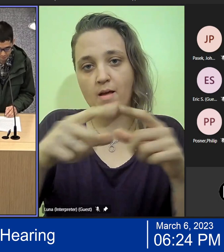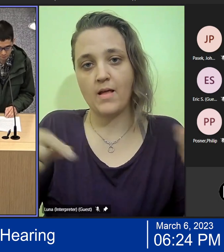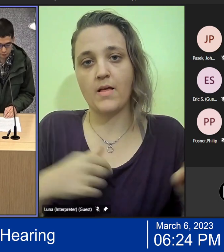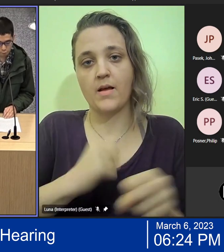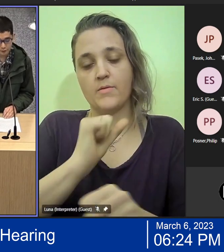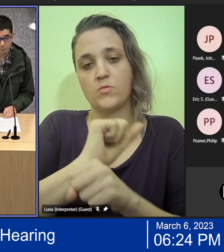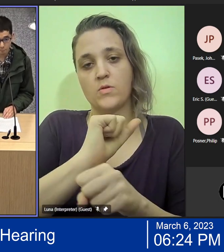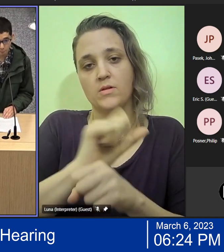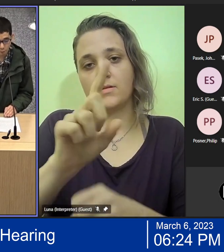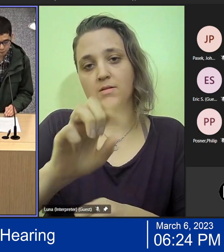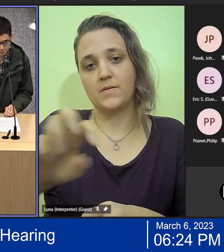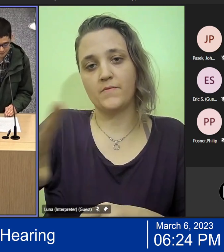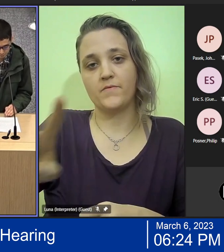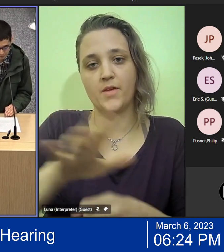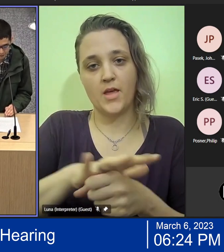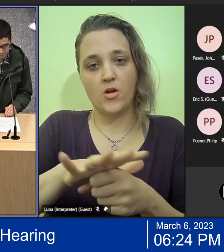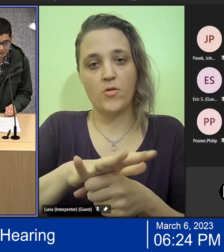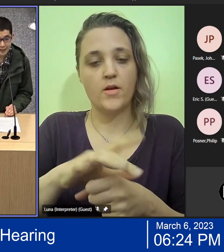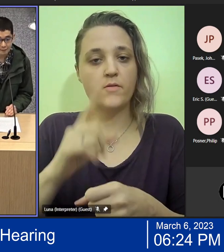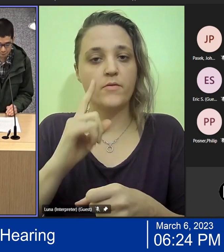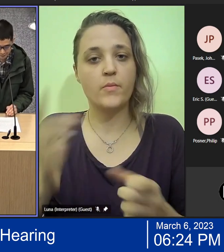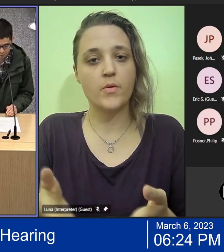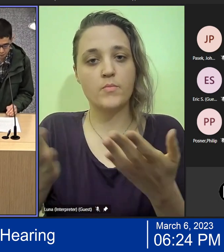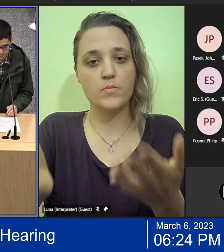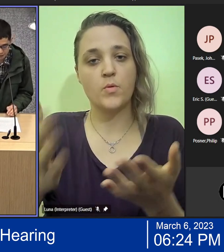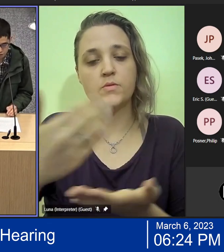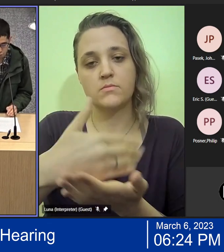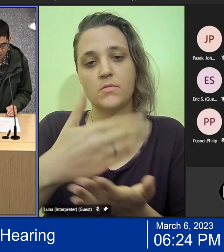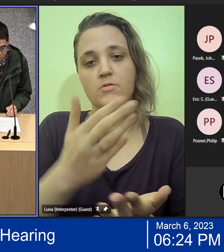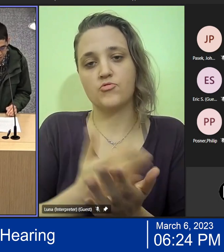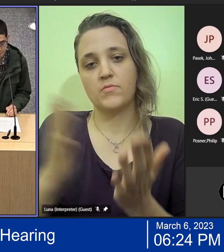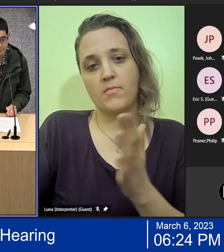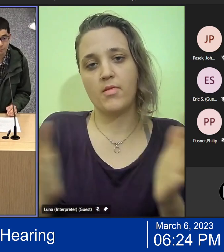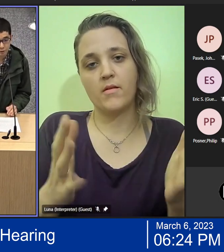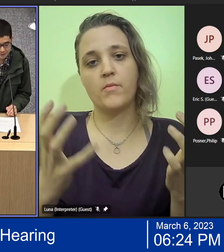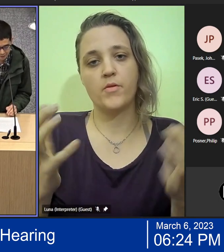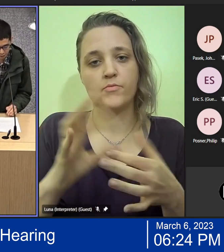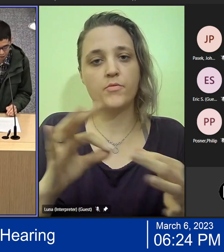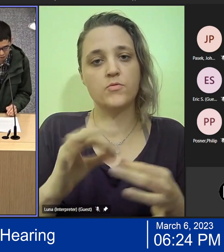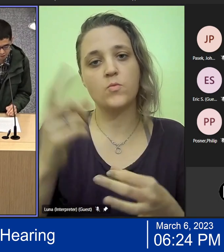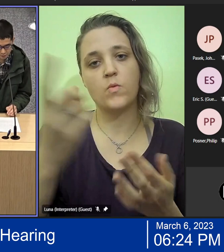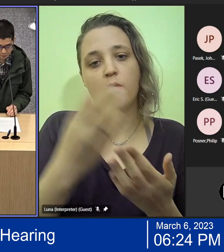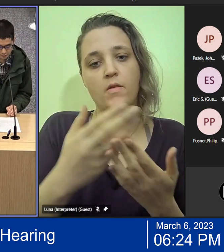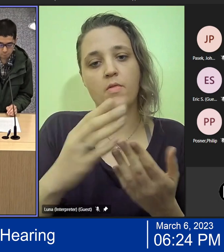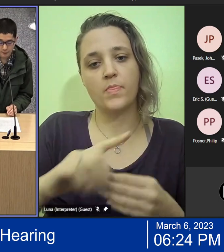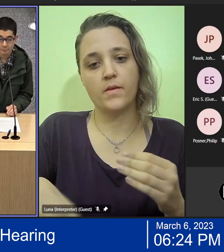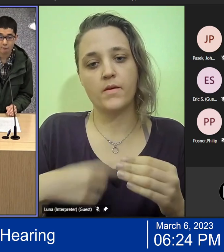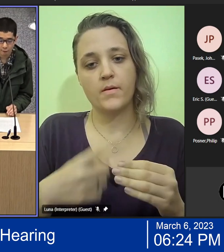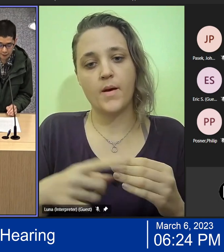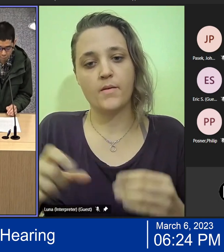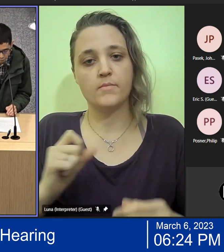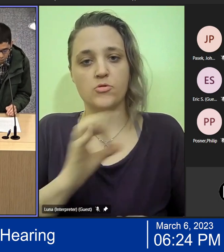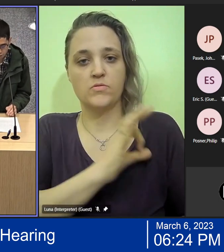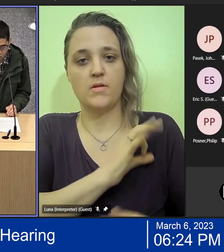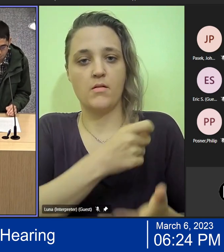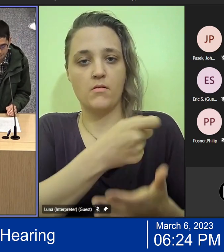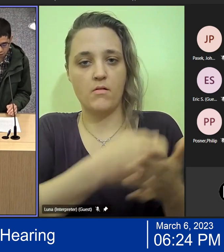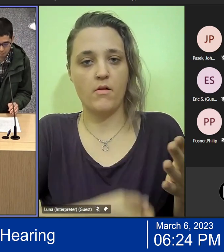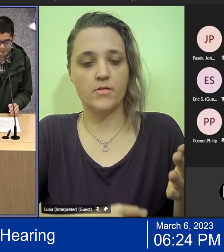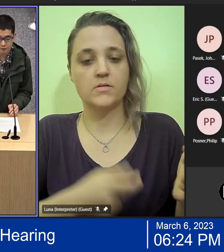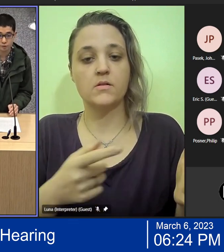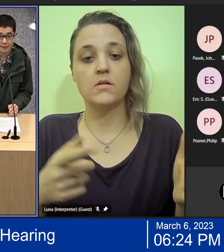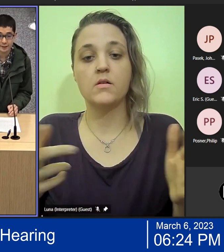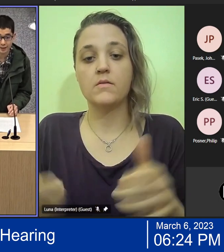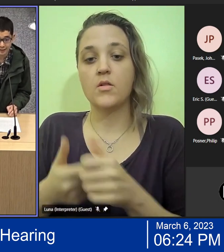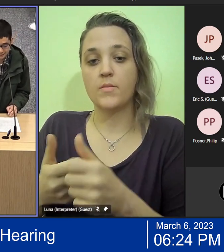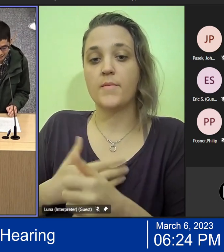Japan. I have been working in the DMV area. For the proposed budget plan, I would like to mention one thing about personnel